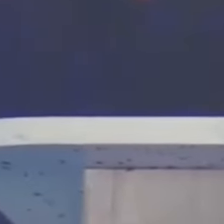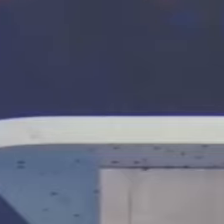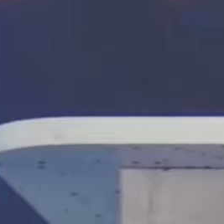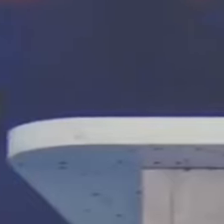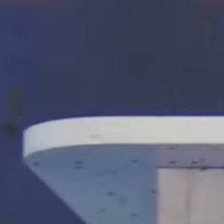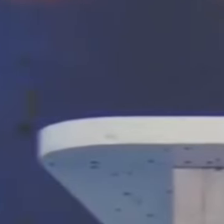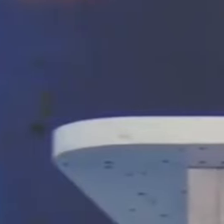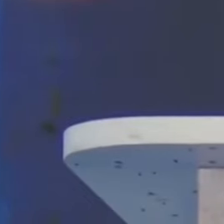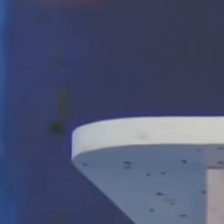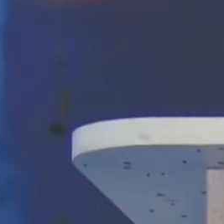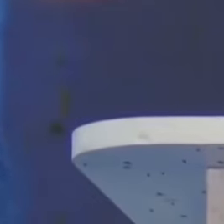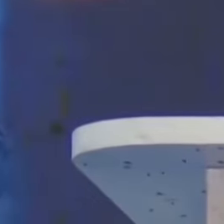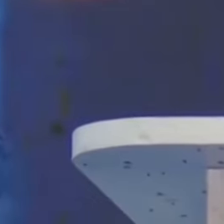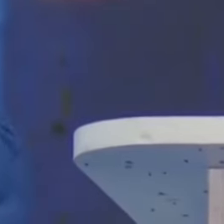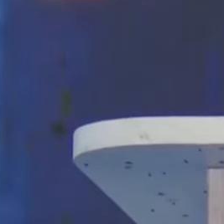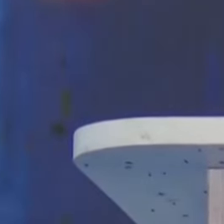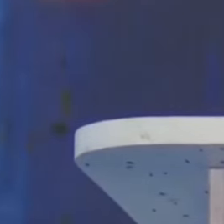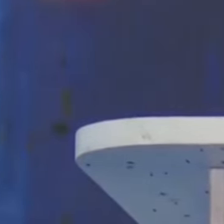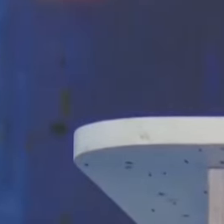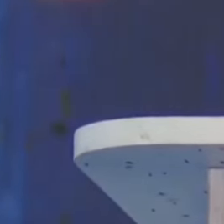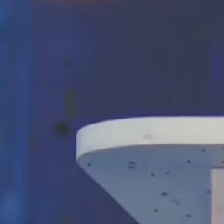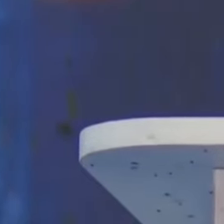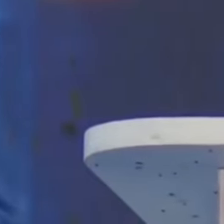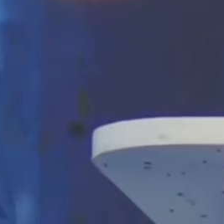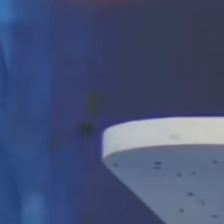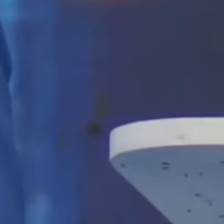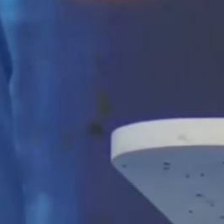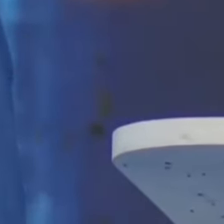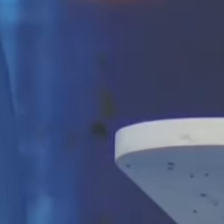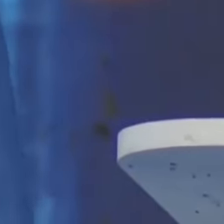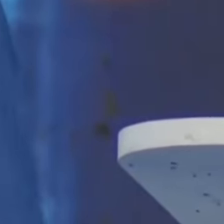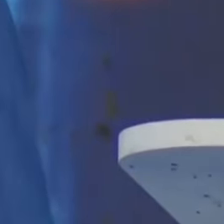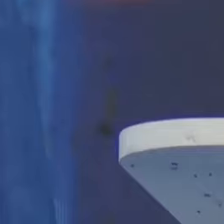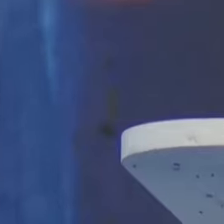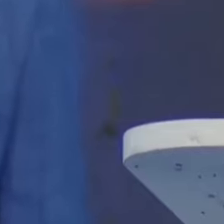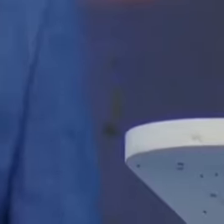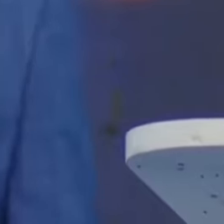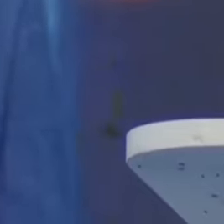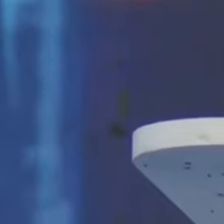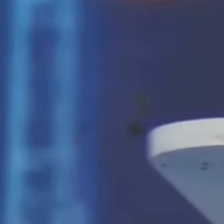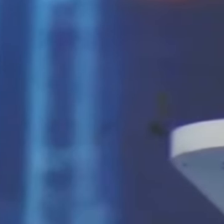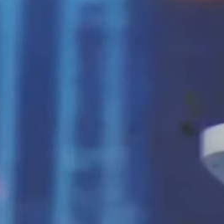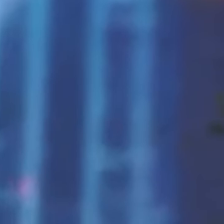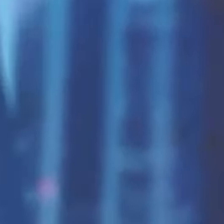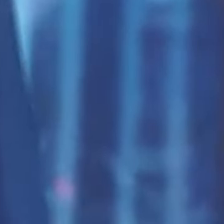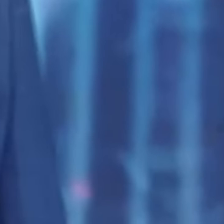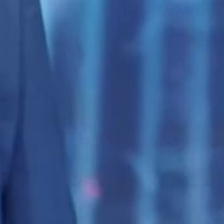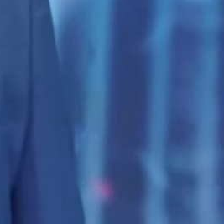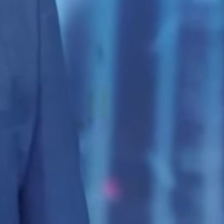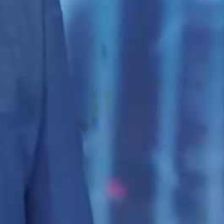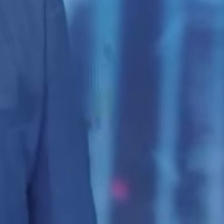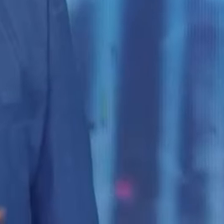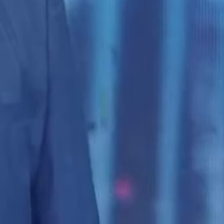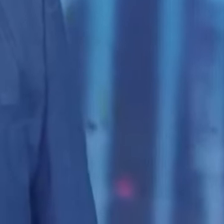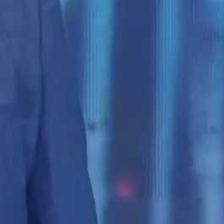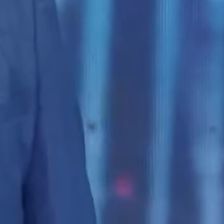stirring message. And say, I will rise up now like Samson. His eyes were gone and